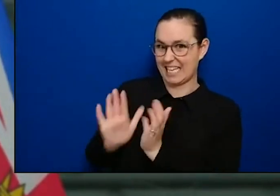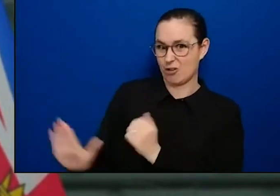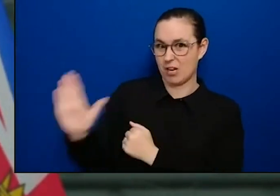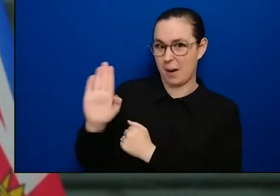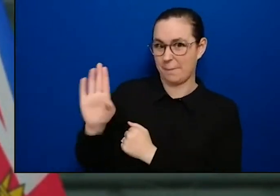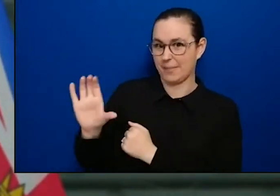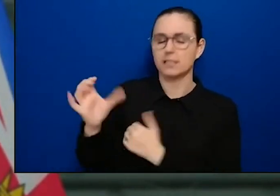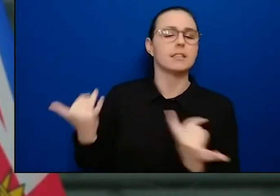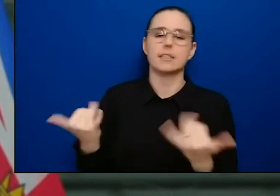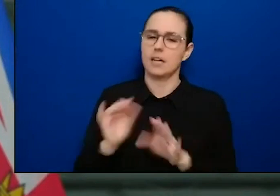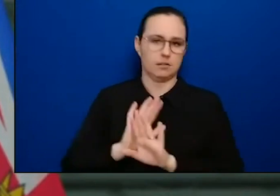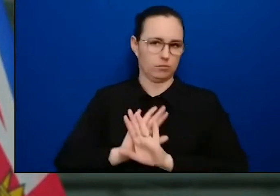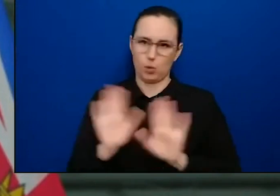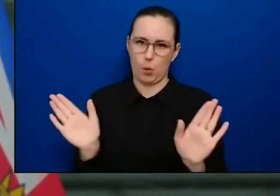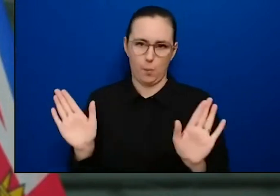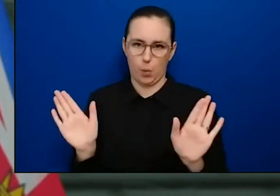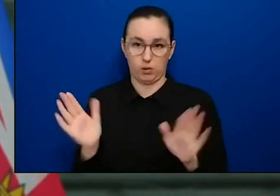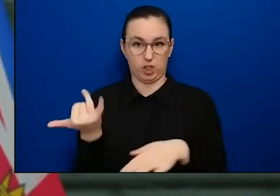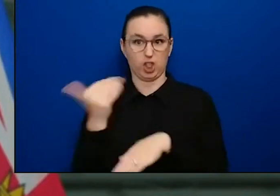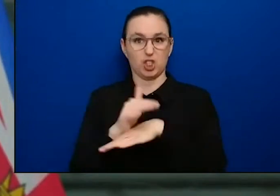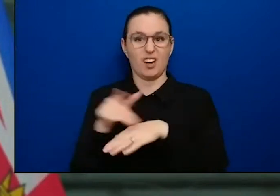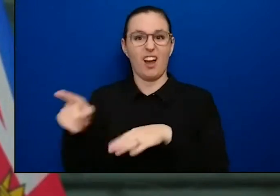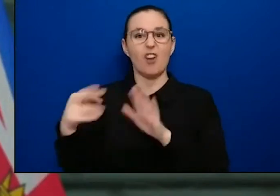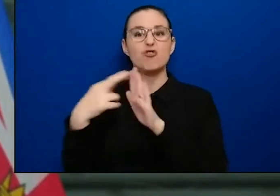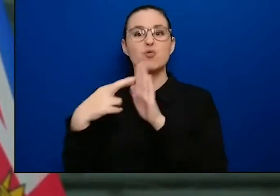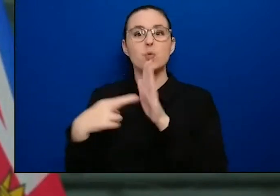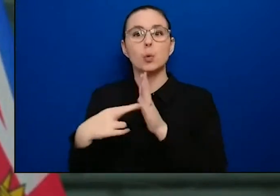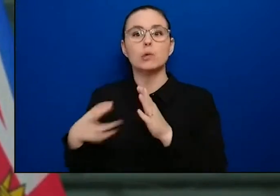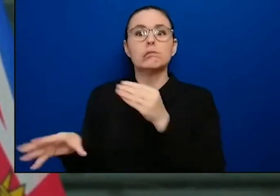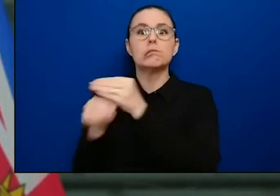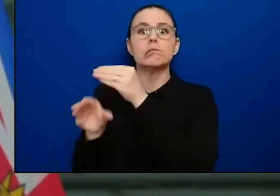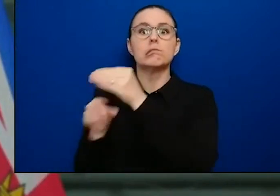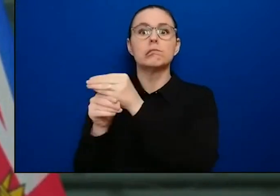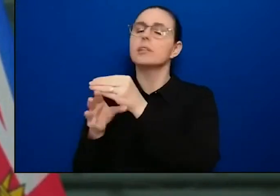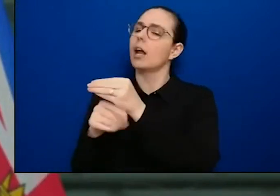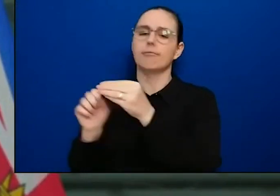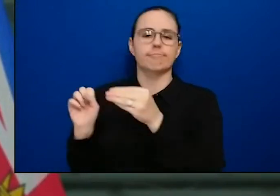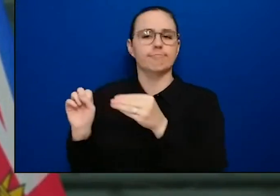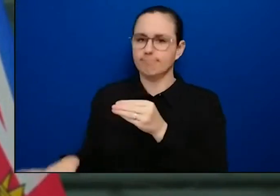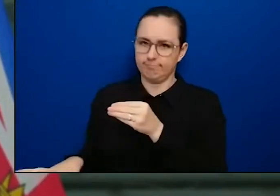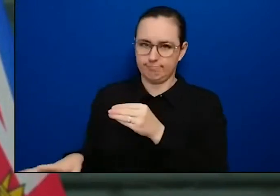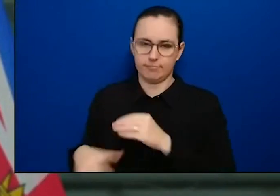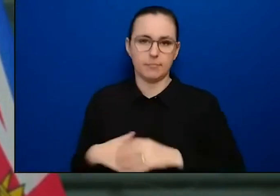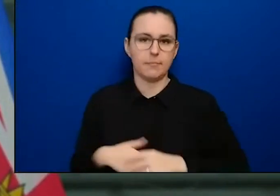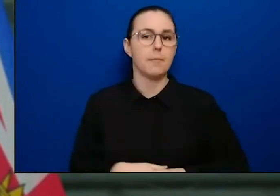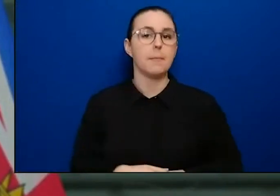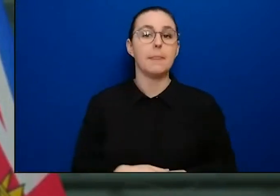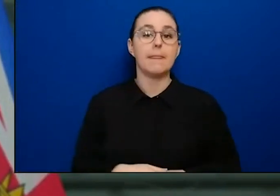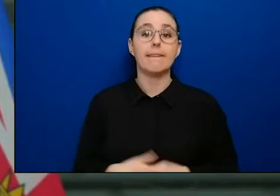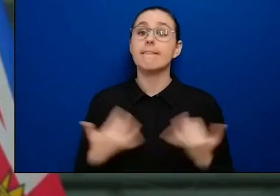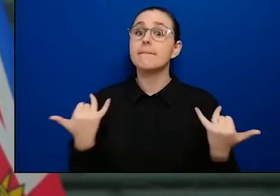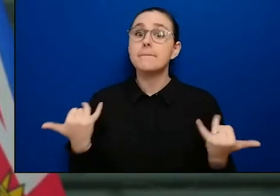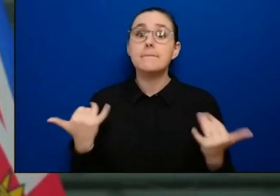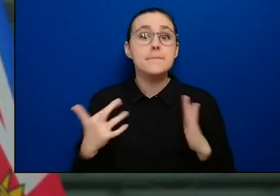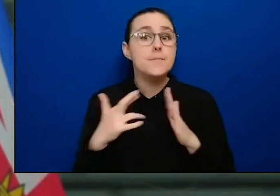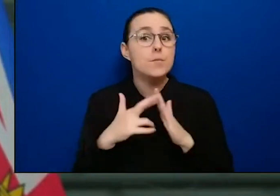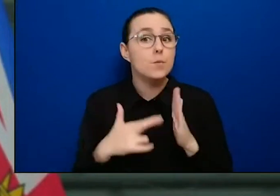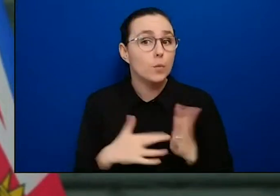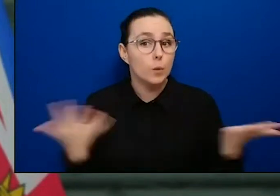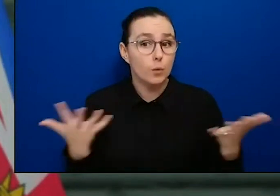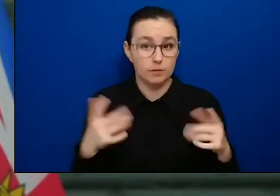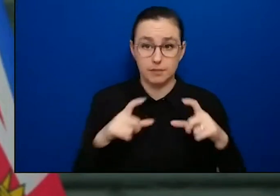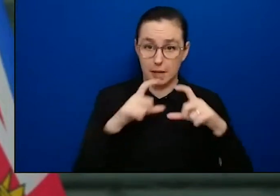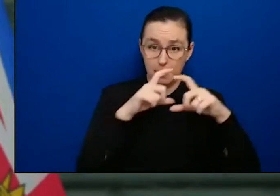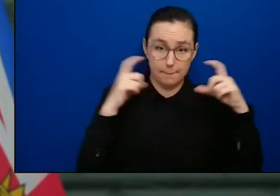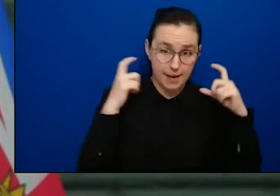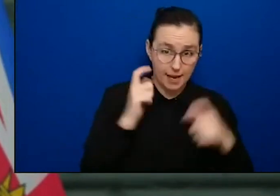repealed as of tonight. And the current restrictions that are in place, both the mask mandates and the gathering and